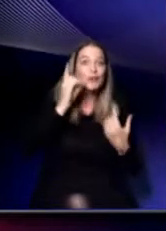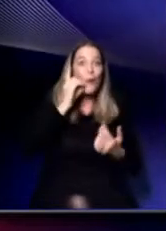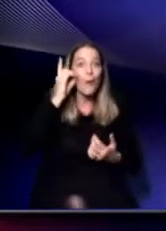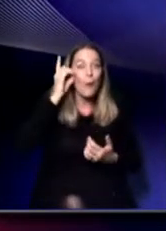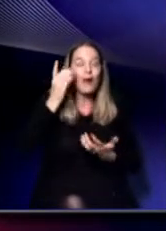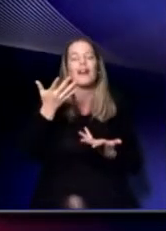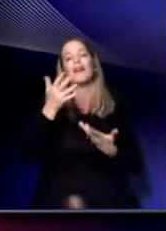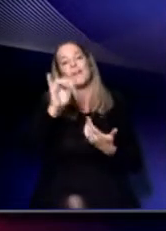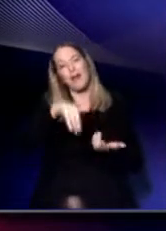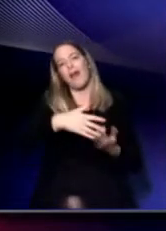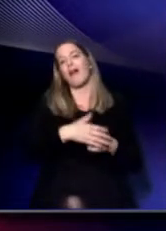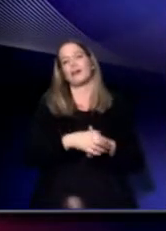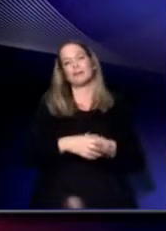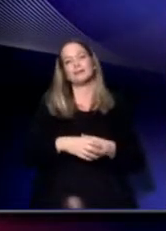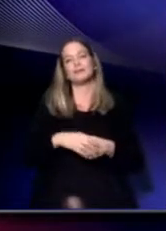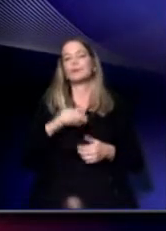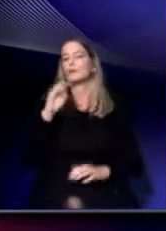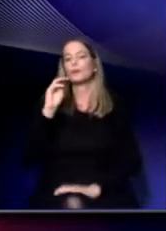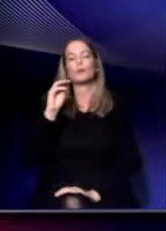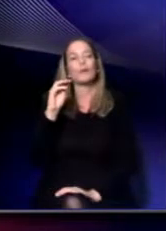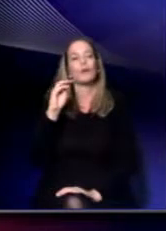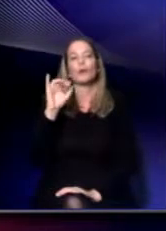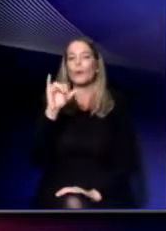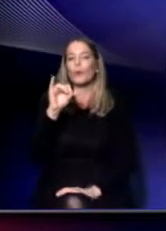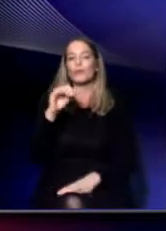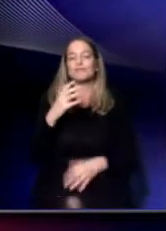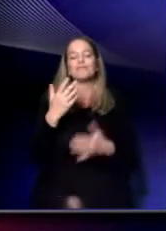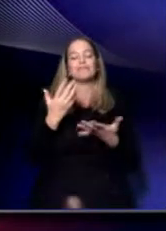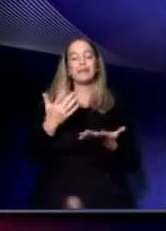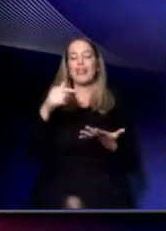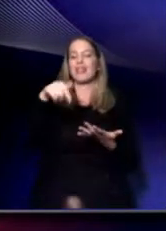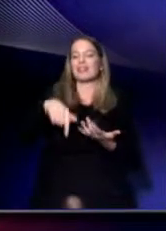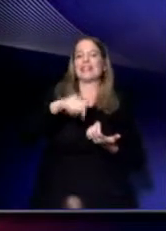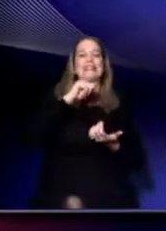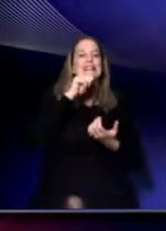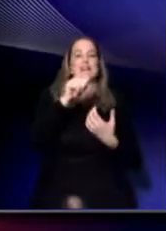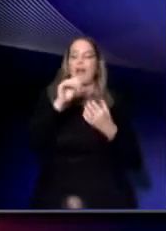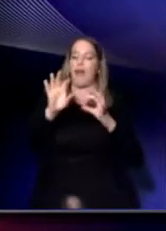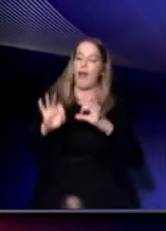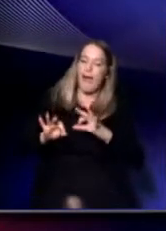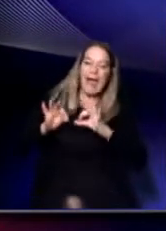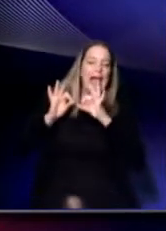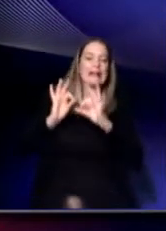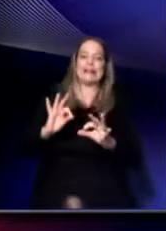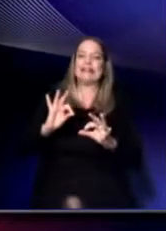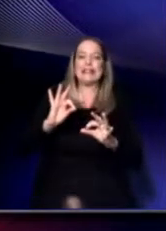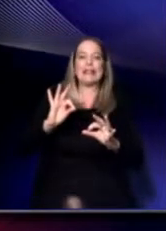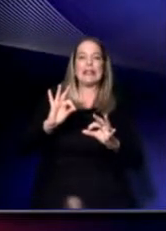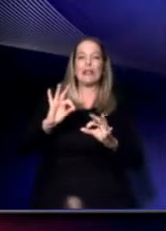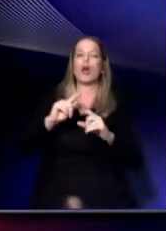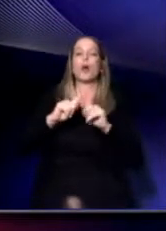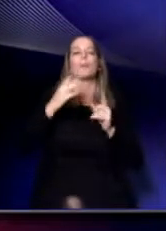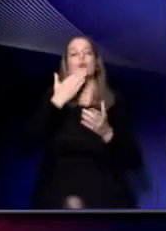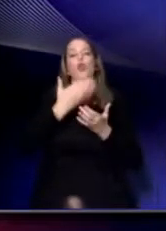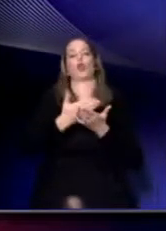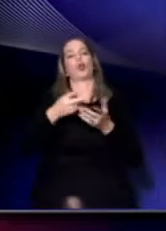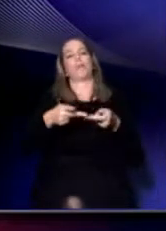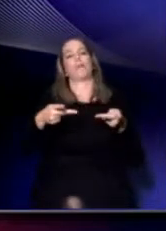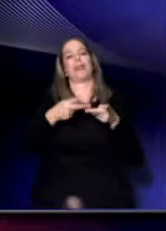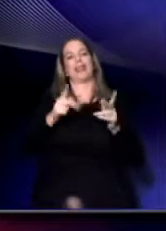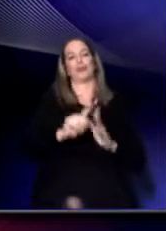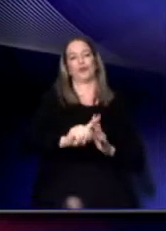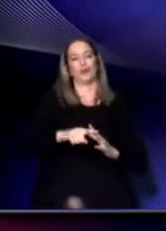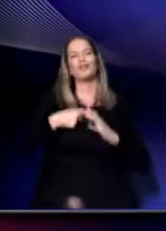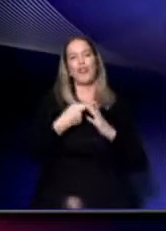said, Mike, this is not necessarily the ideal footprint, but it is definitely a good benchmark.